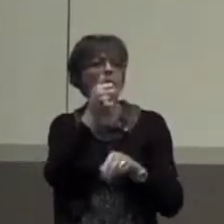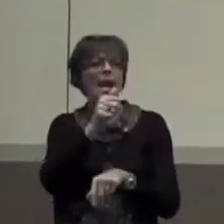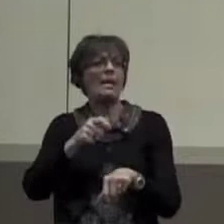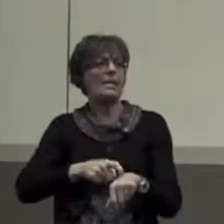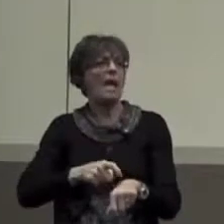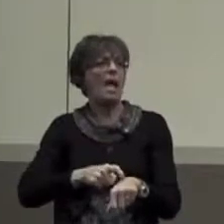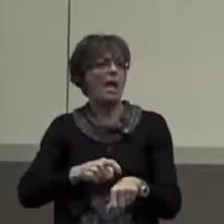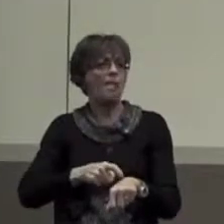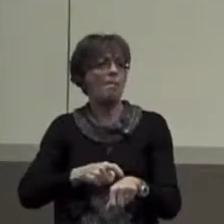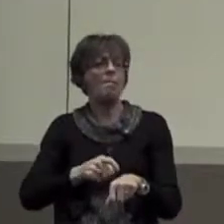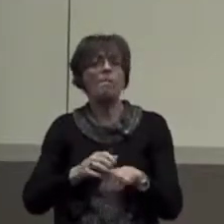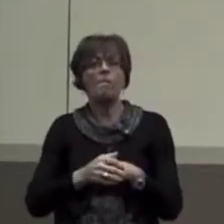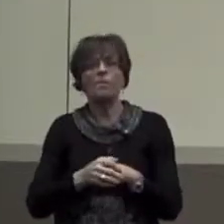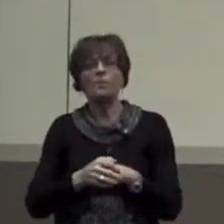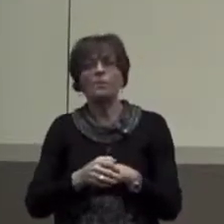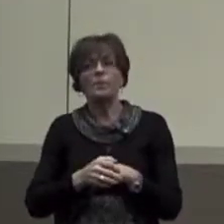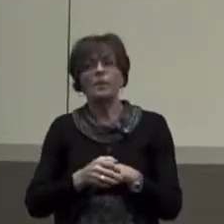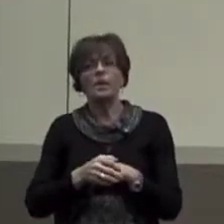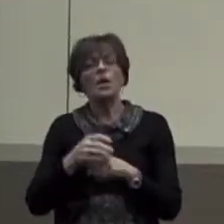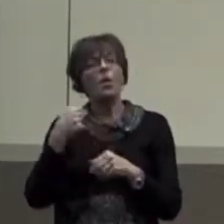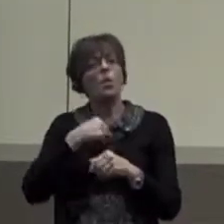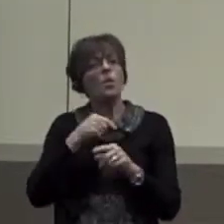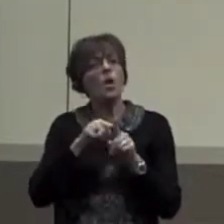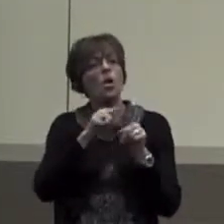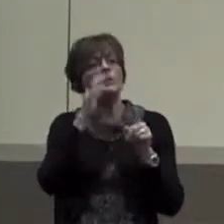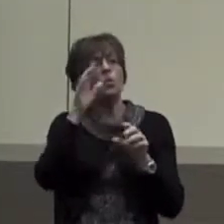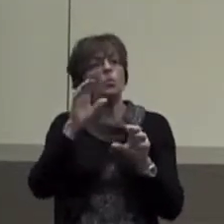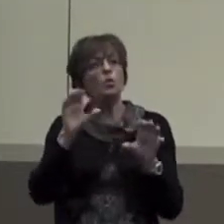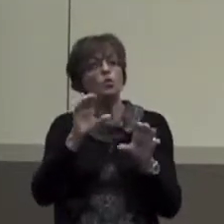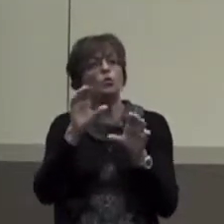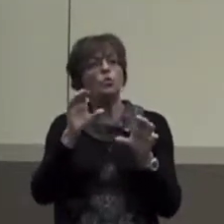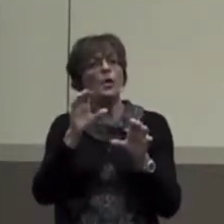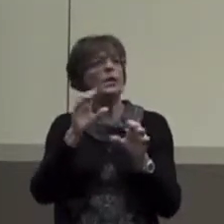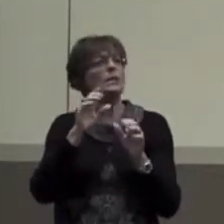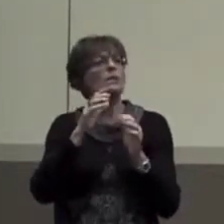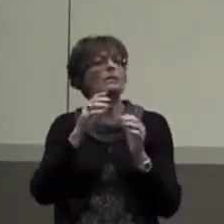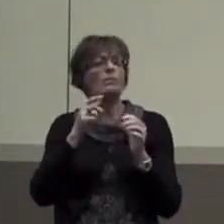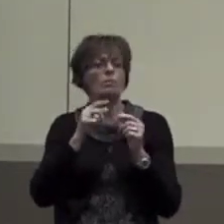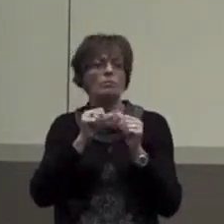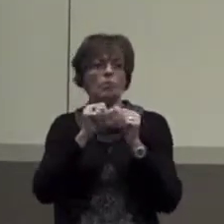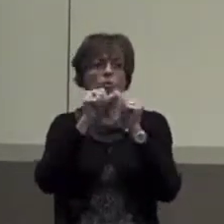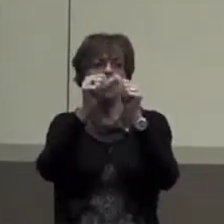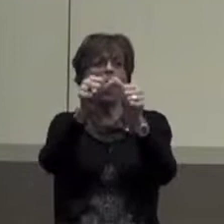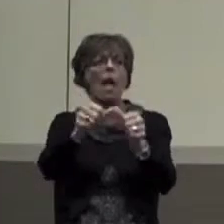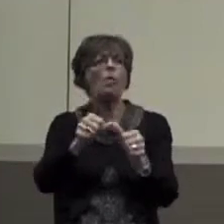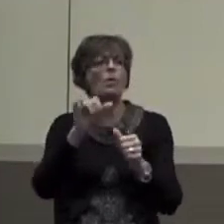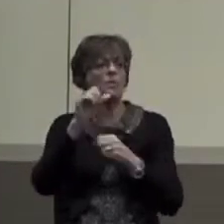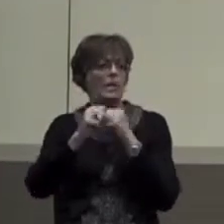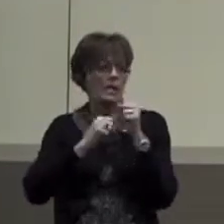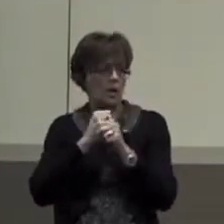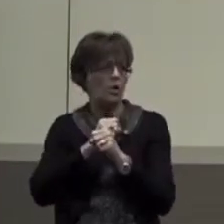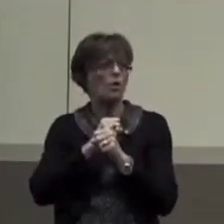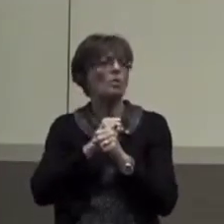And we would also do it throughout the year at times too.